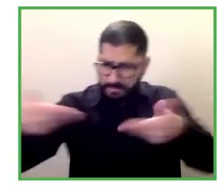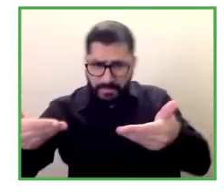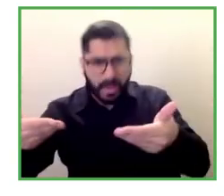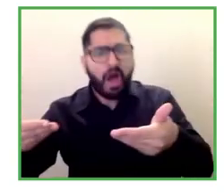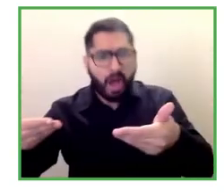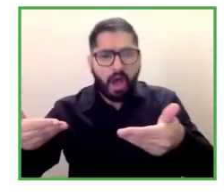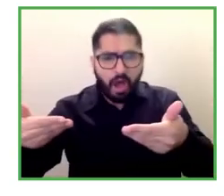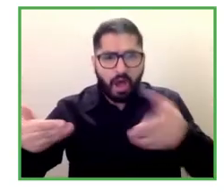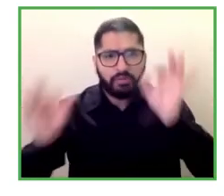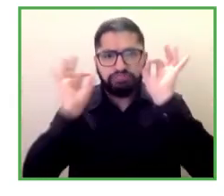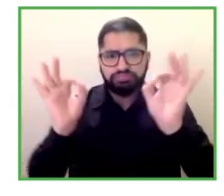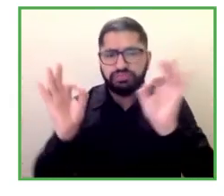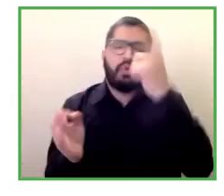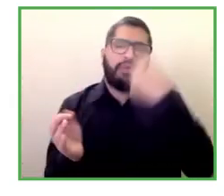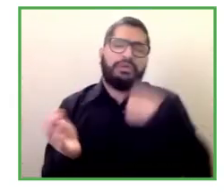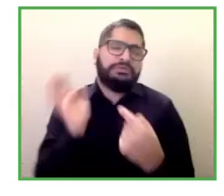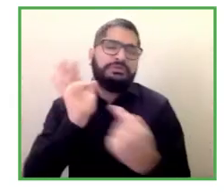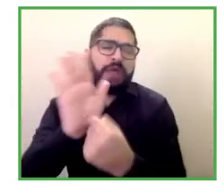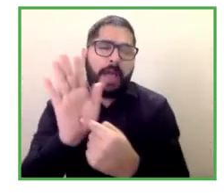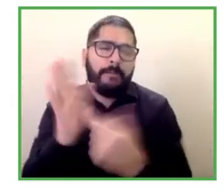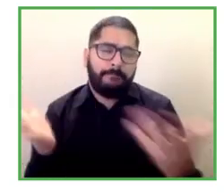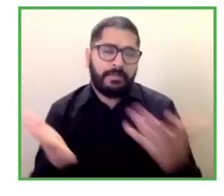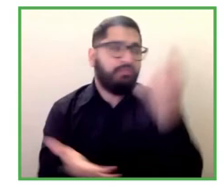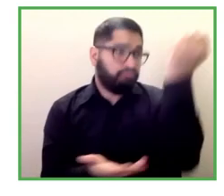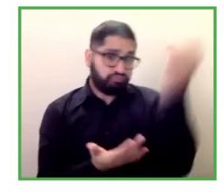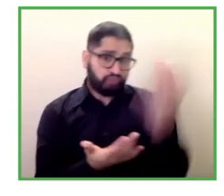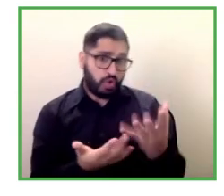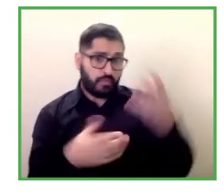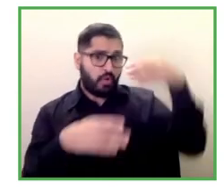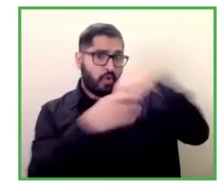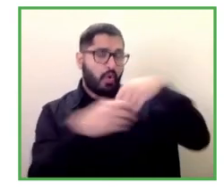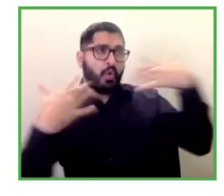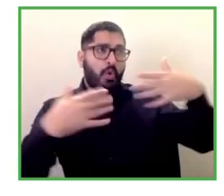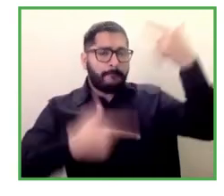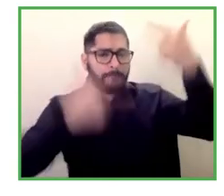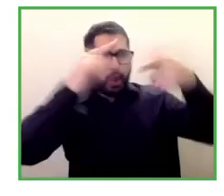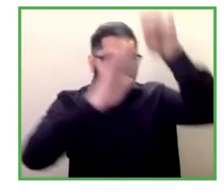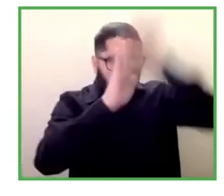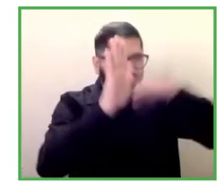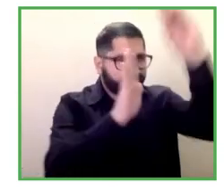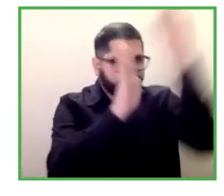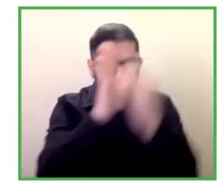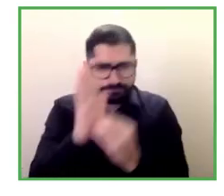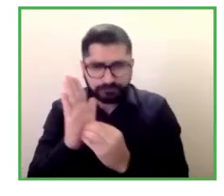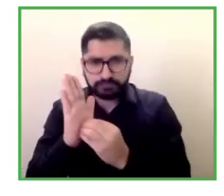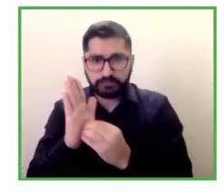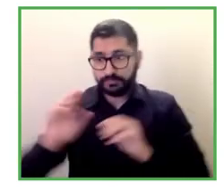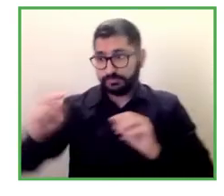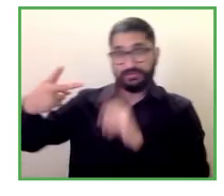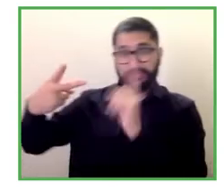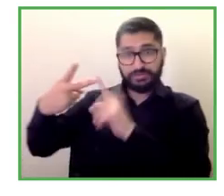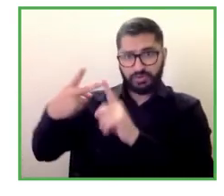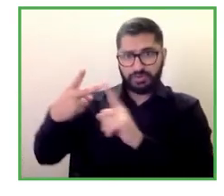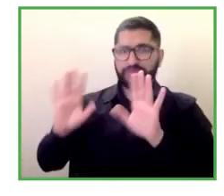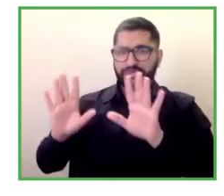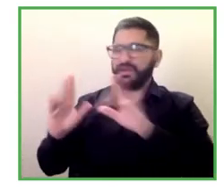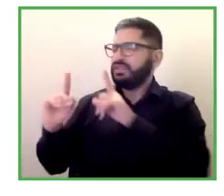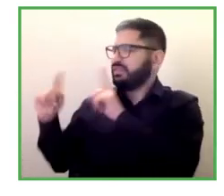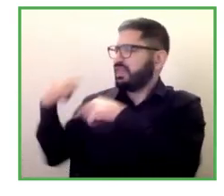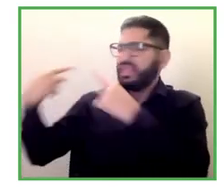second highest trend is around staying at work. So returning to work and staying at work. And this is even more